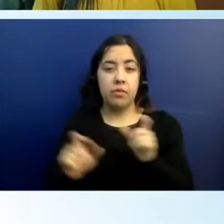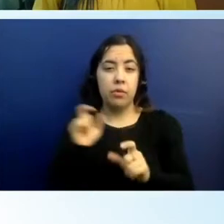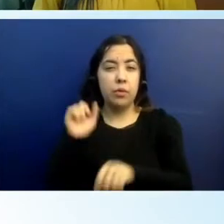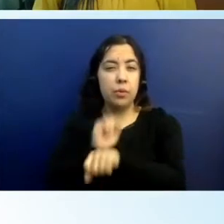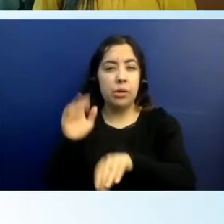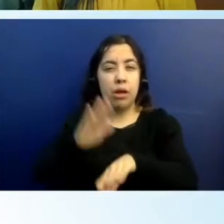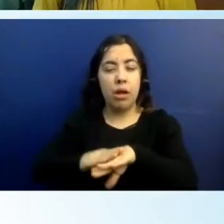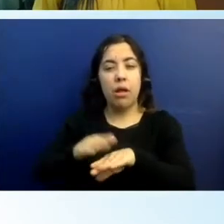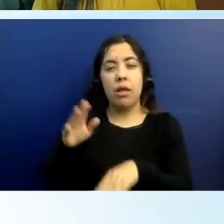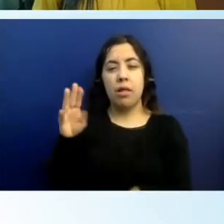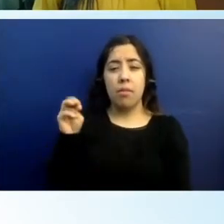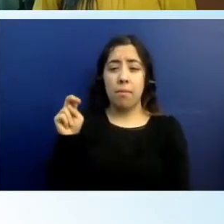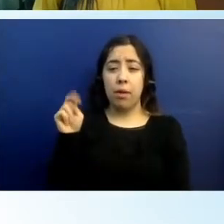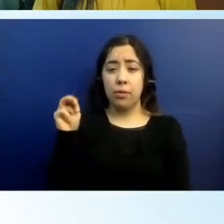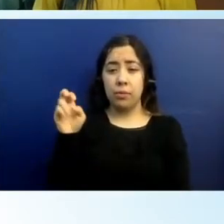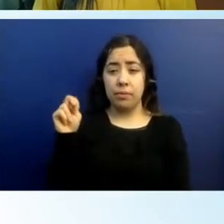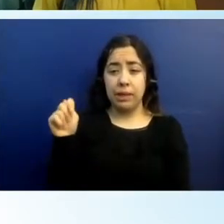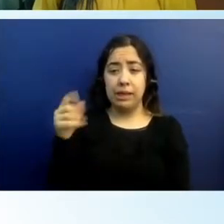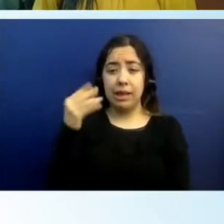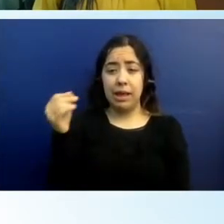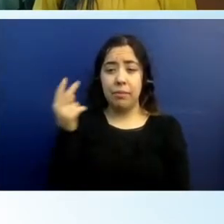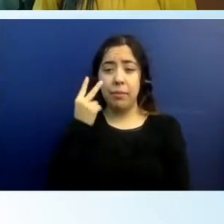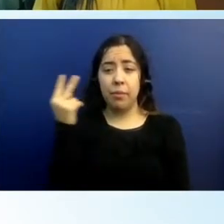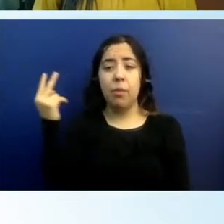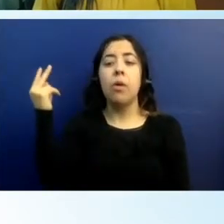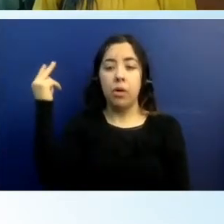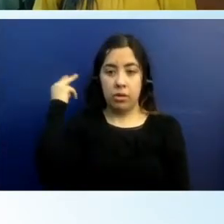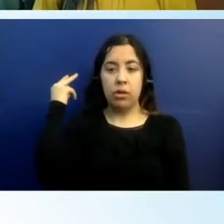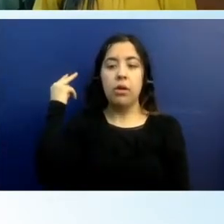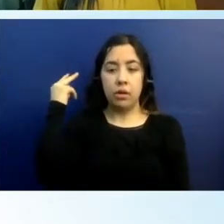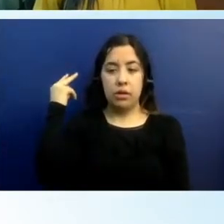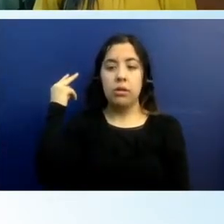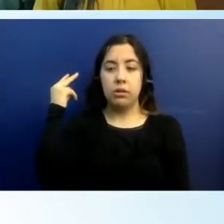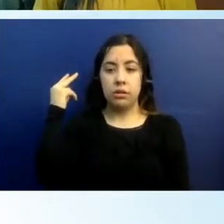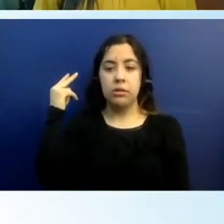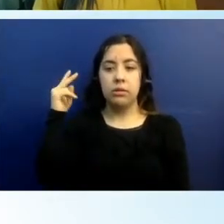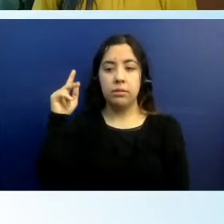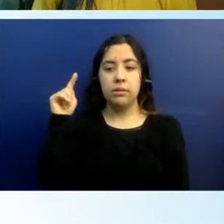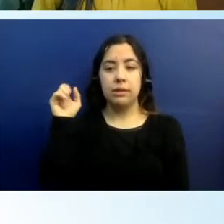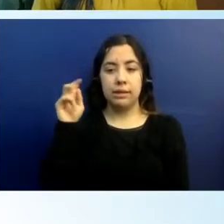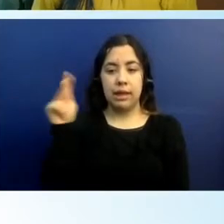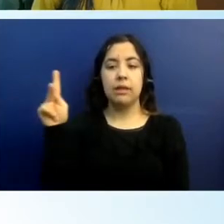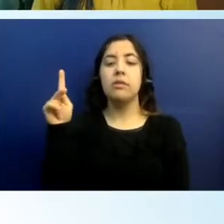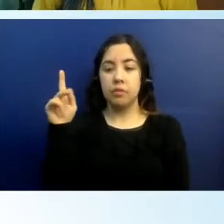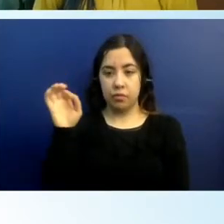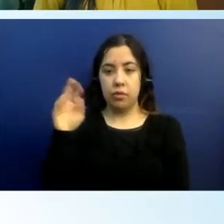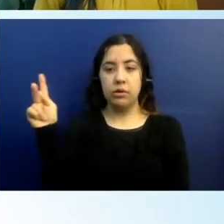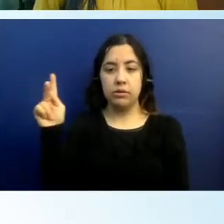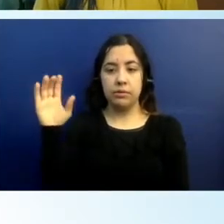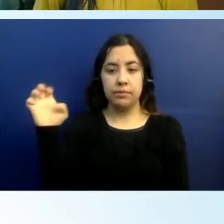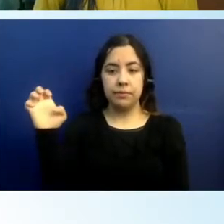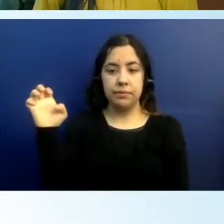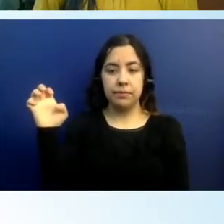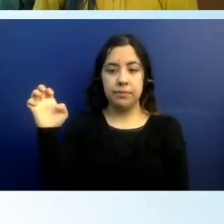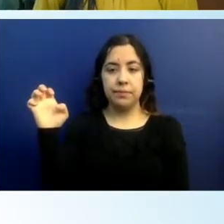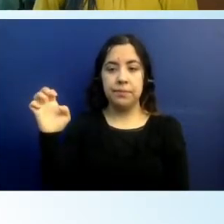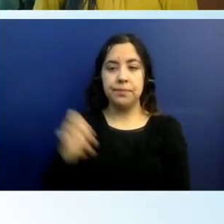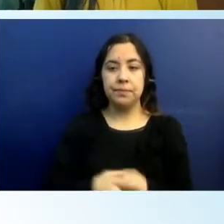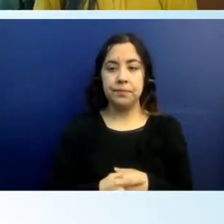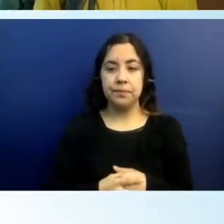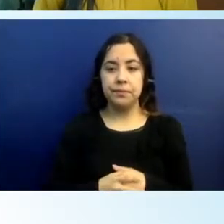and Memorials Task Force, which I think is a really important conversation for our city. In addition to that,